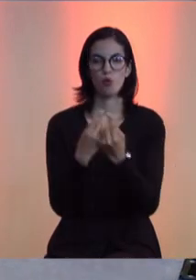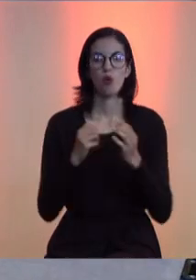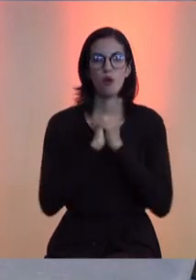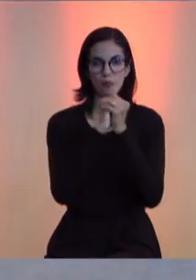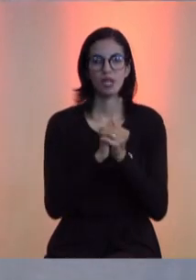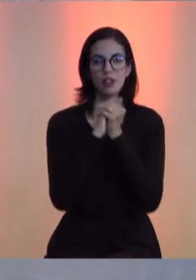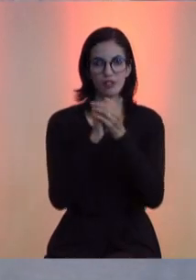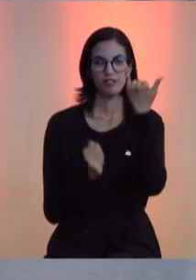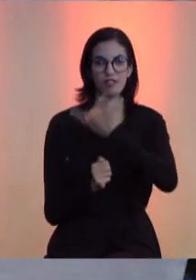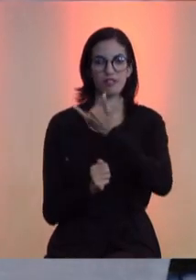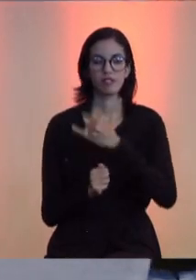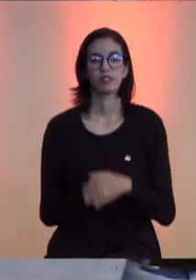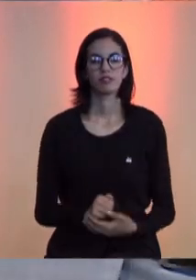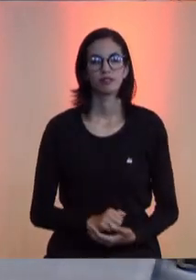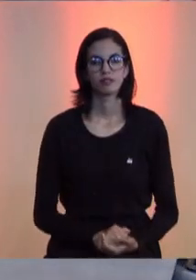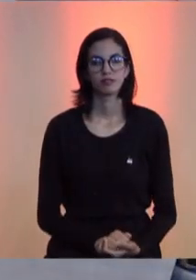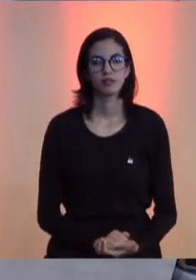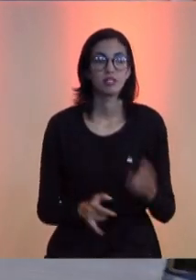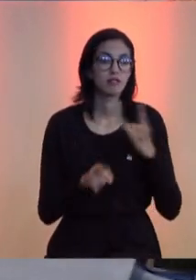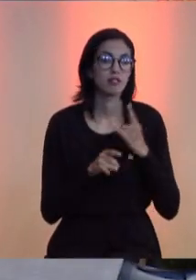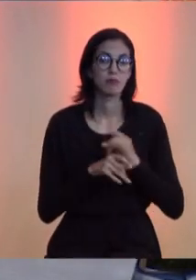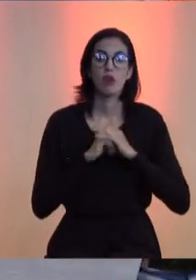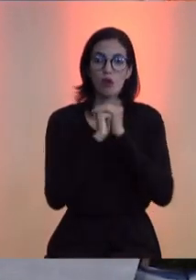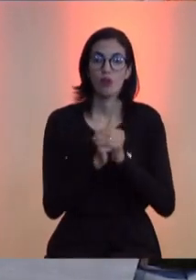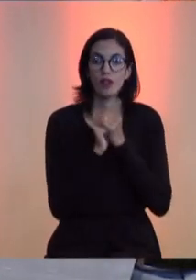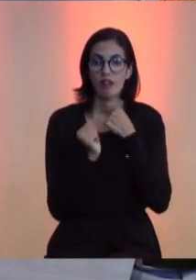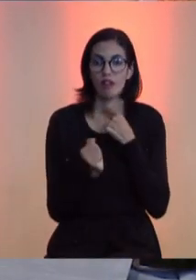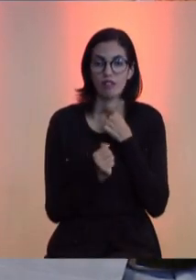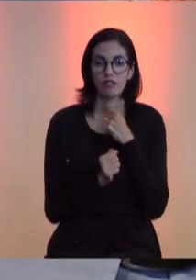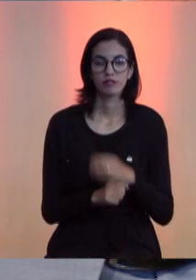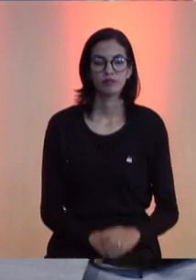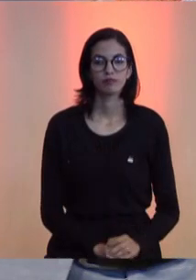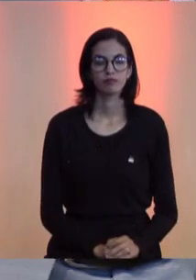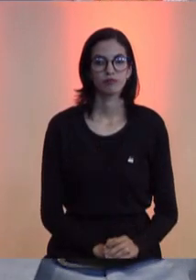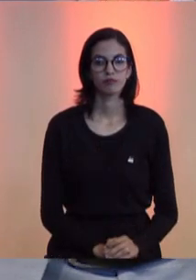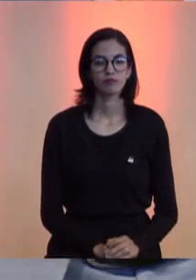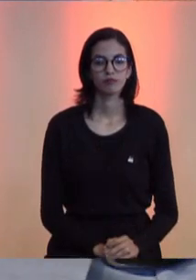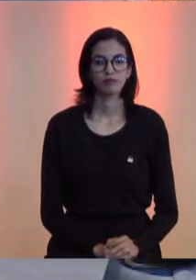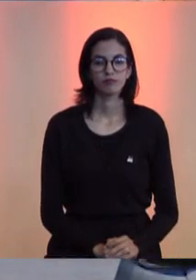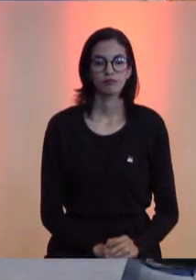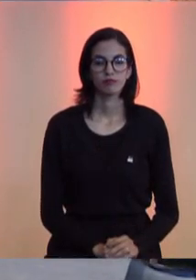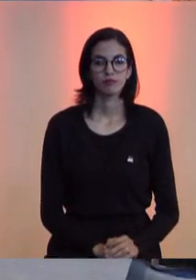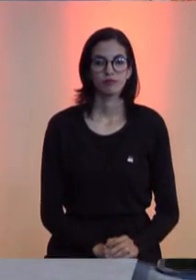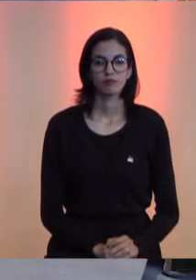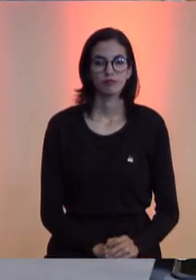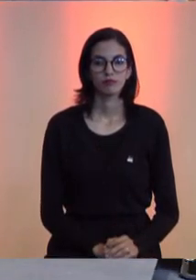time they wanted to pray, y cada vez que querían orar, they would climb up to the highest floor and open